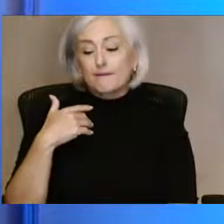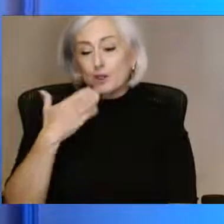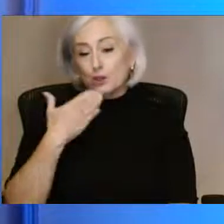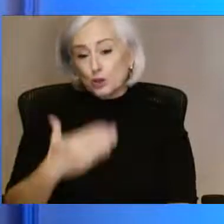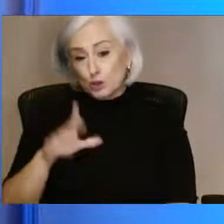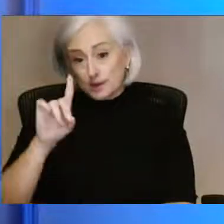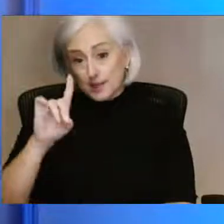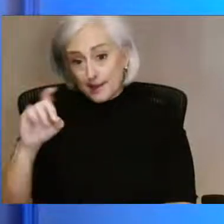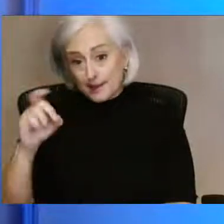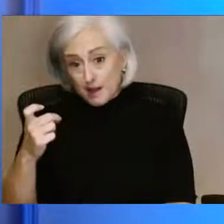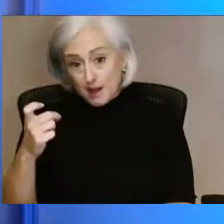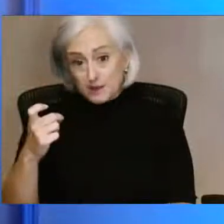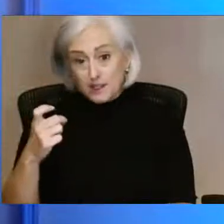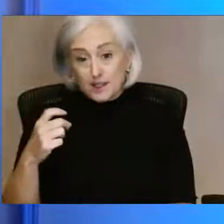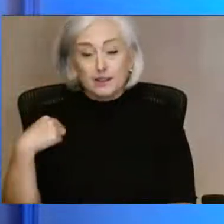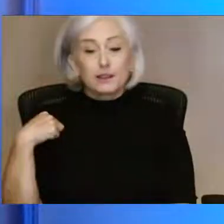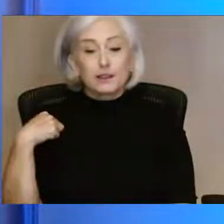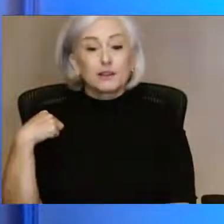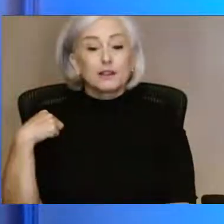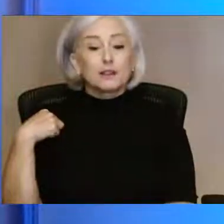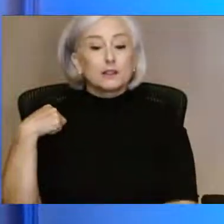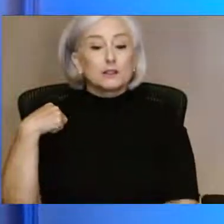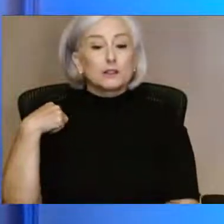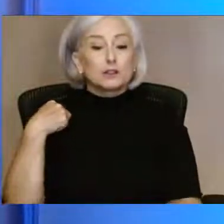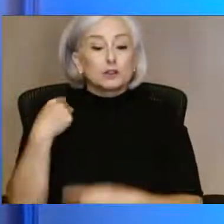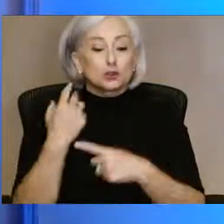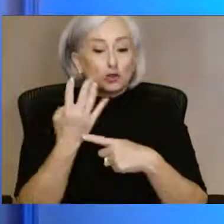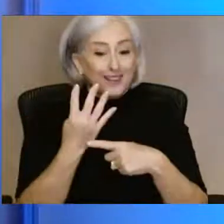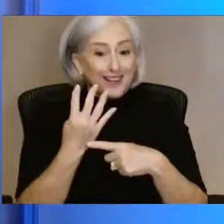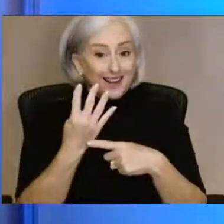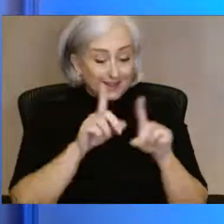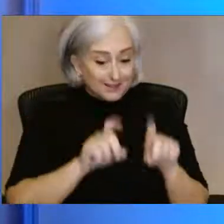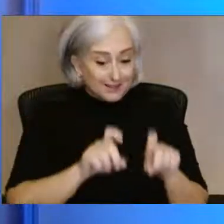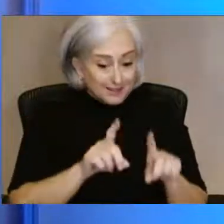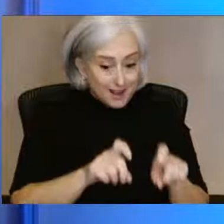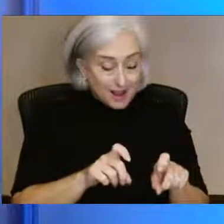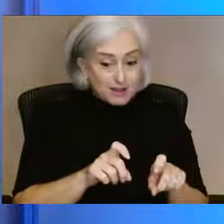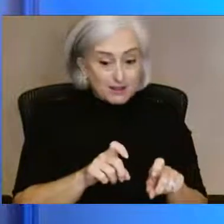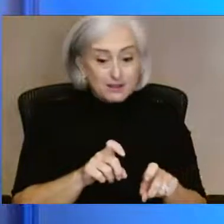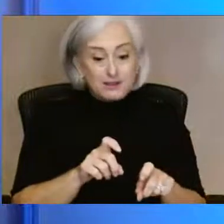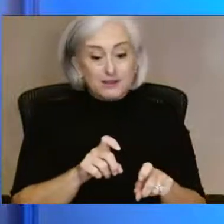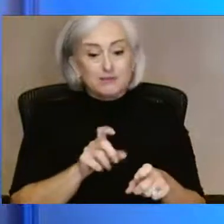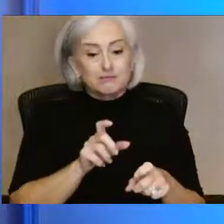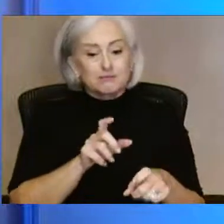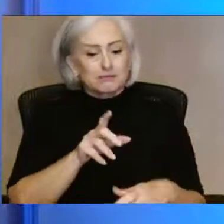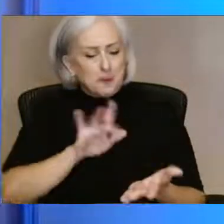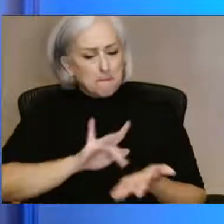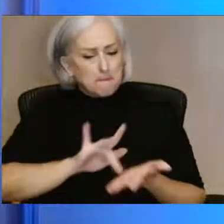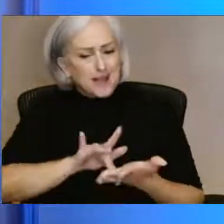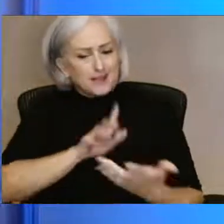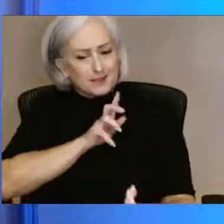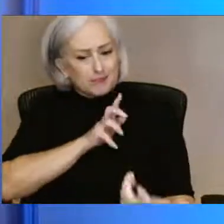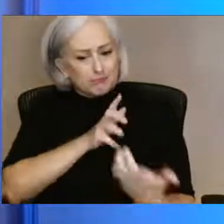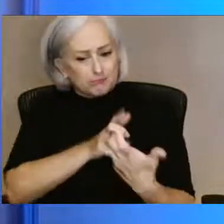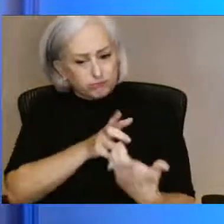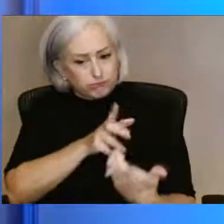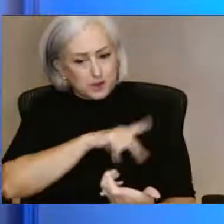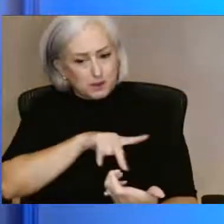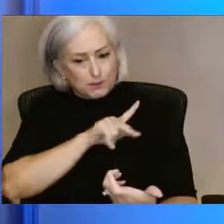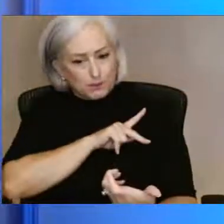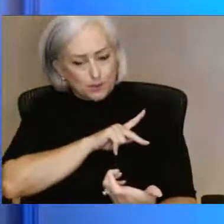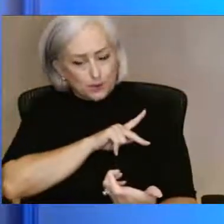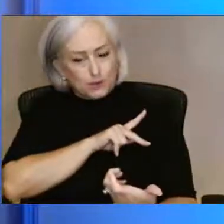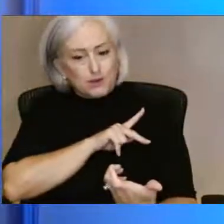in order to have things like personalized medicine, treatments that are really tailored to a particular cancer, we need